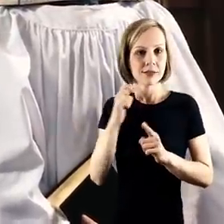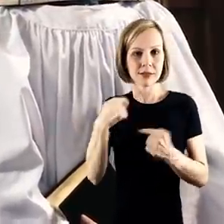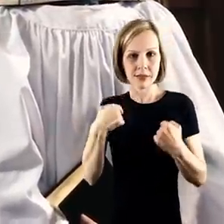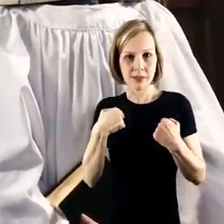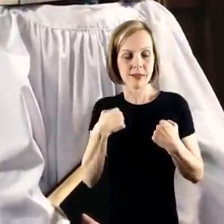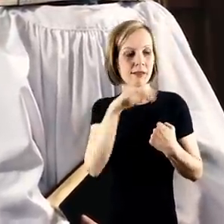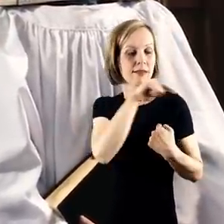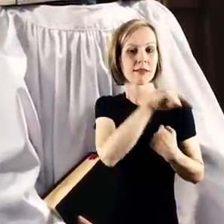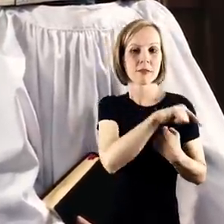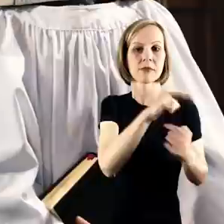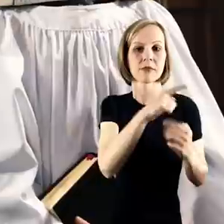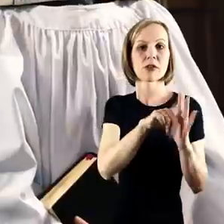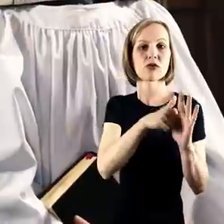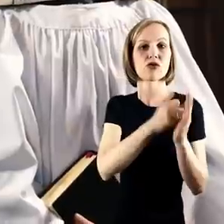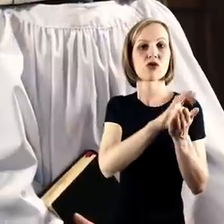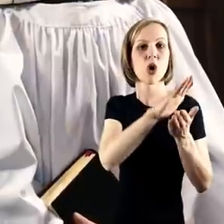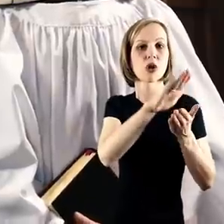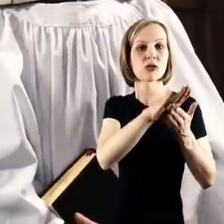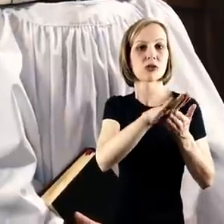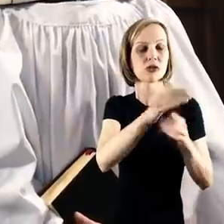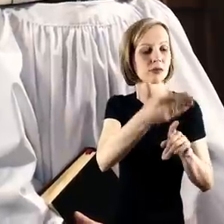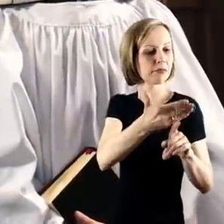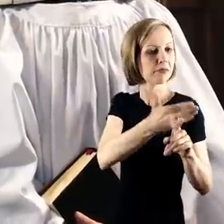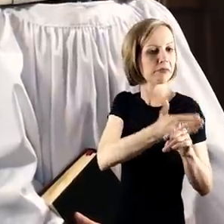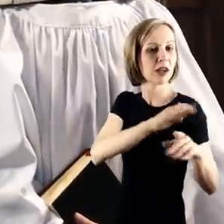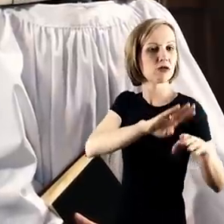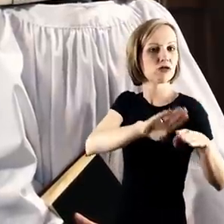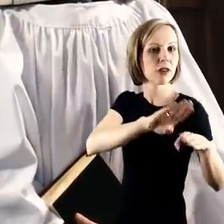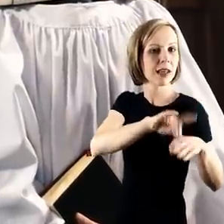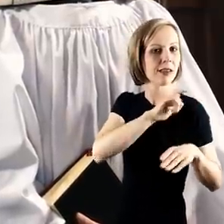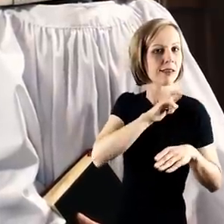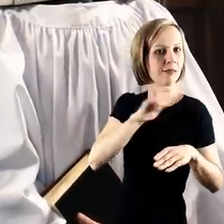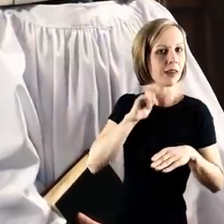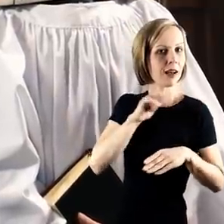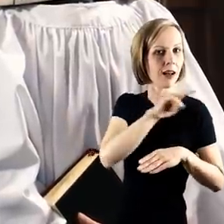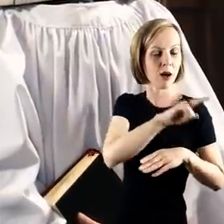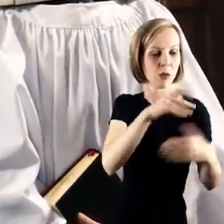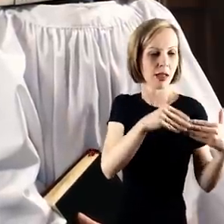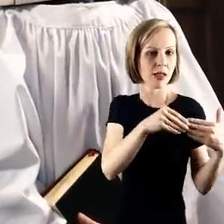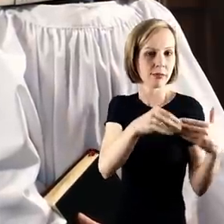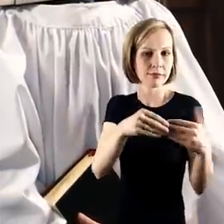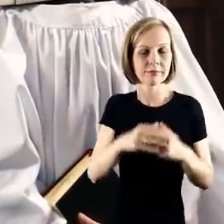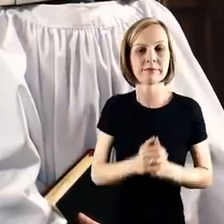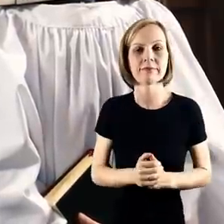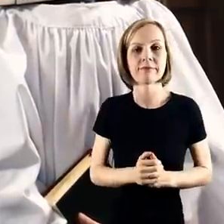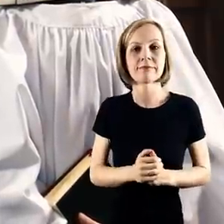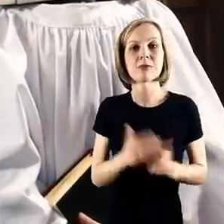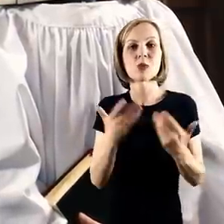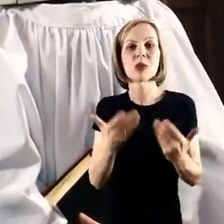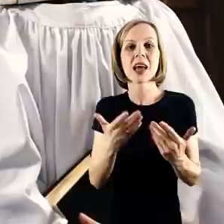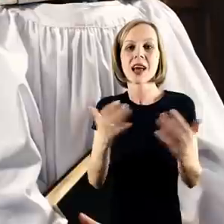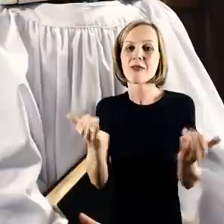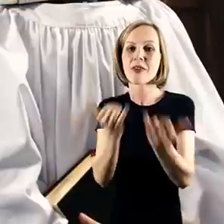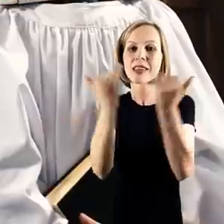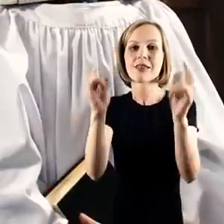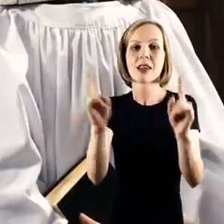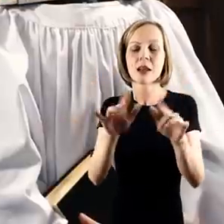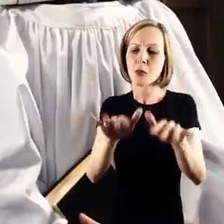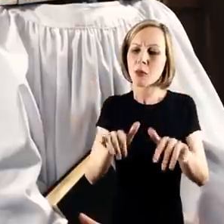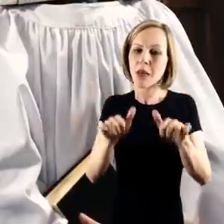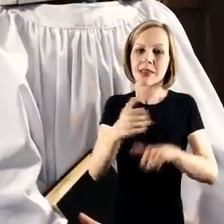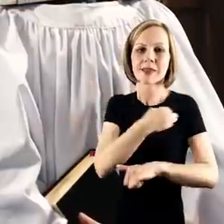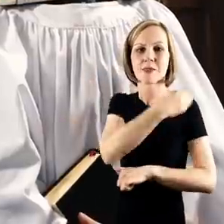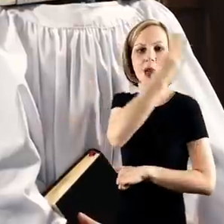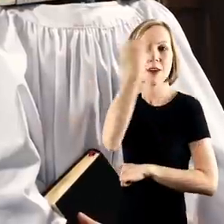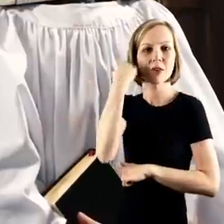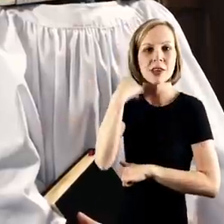Today we celebrate the festival of the Blessed Virgin Mary. In our Gospel reading, we hear Mary's song, the